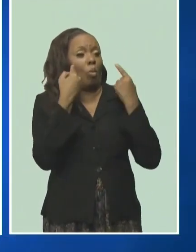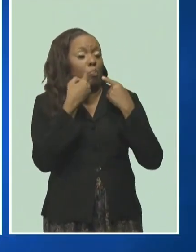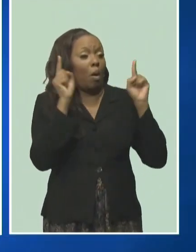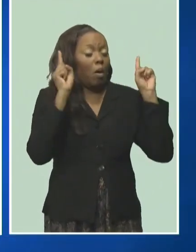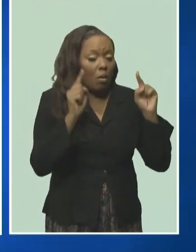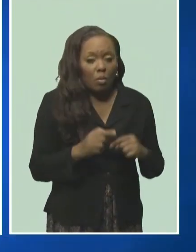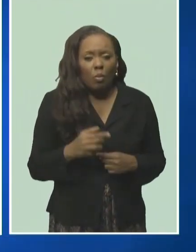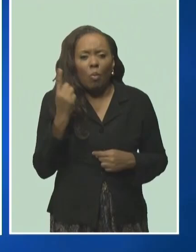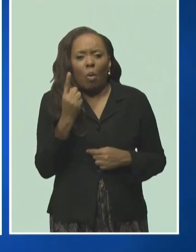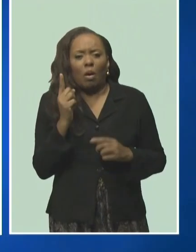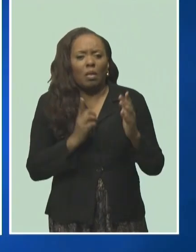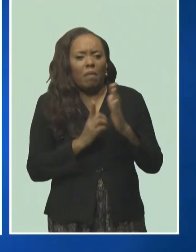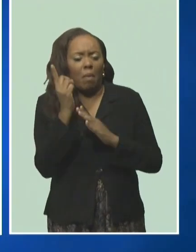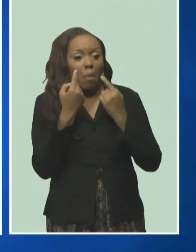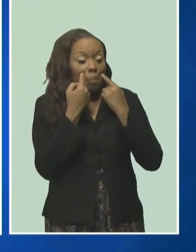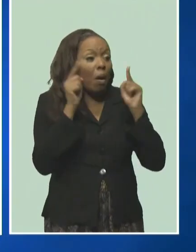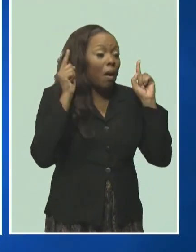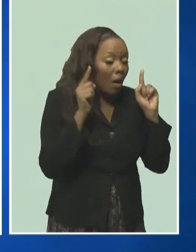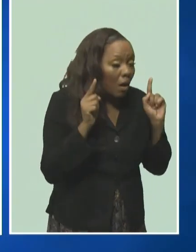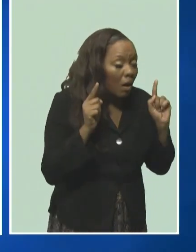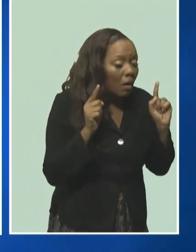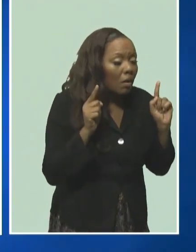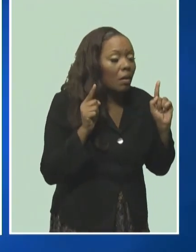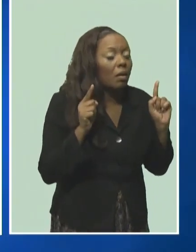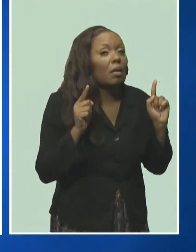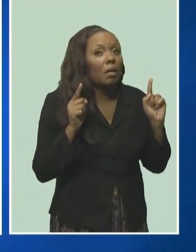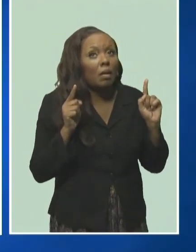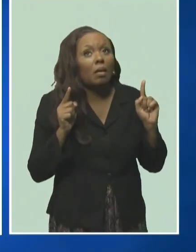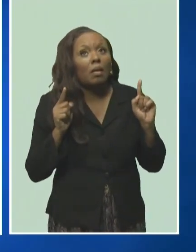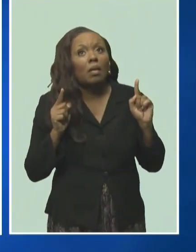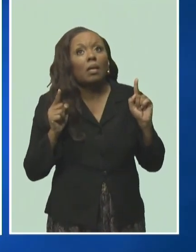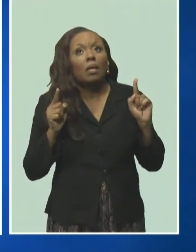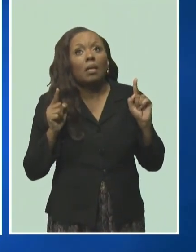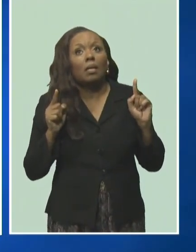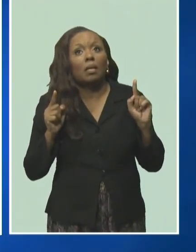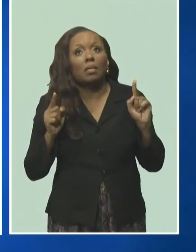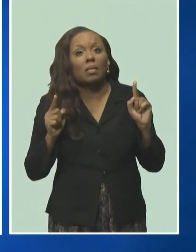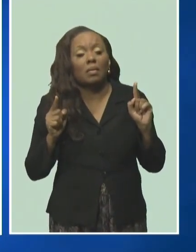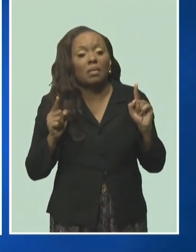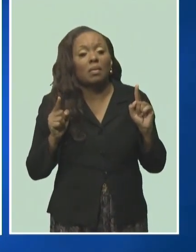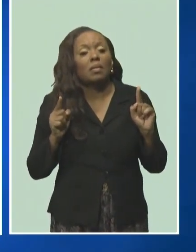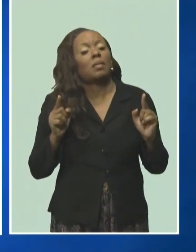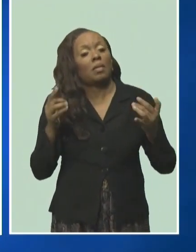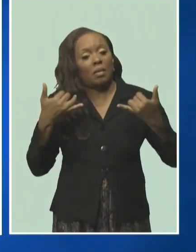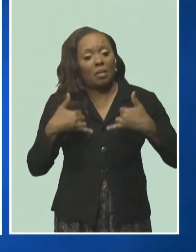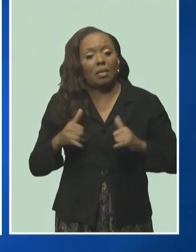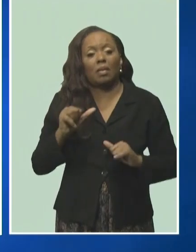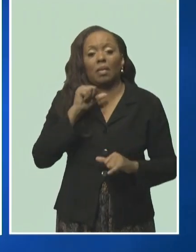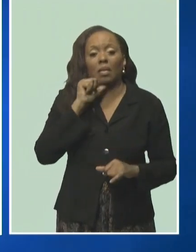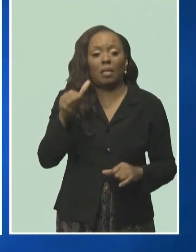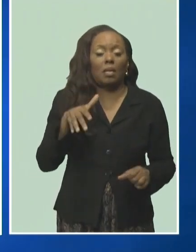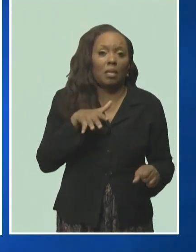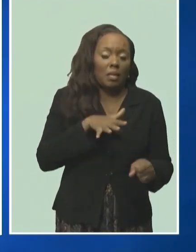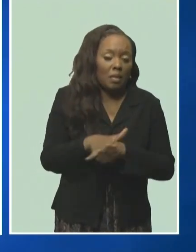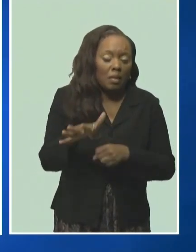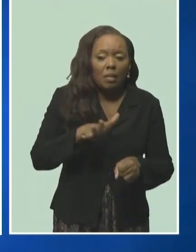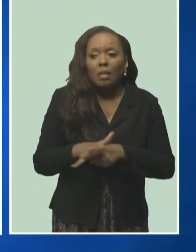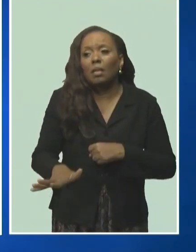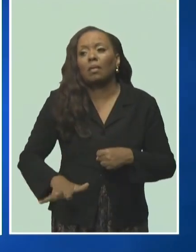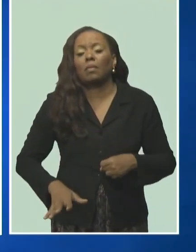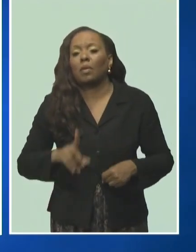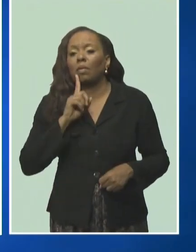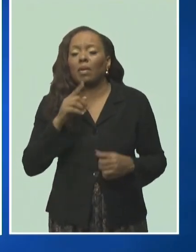of development, that it is still not enough in order to ensure what we would call a